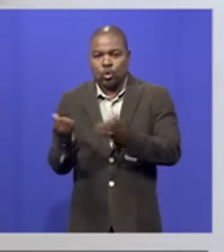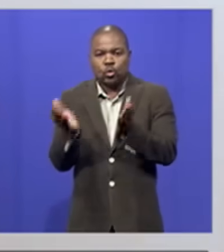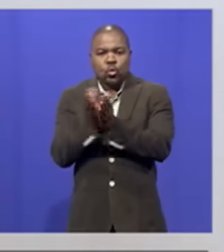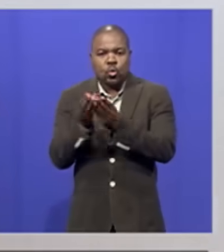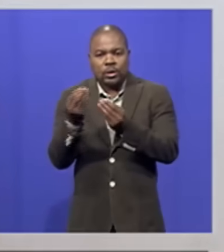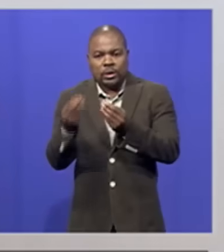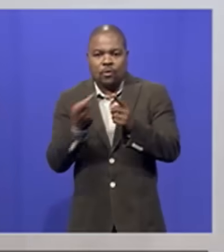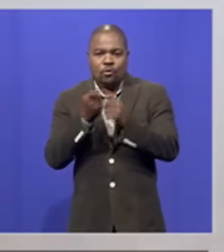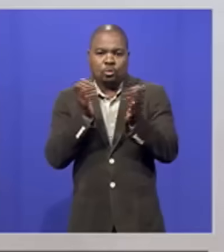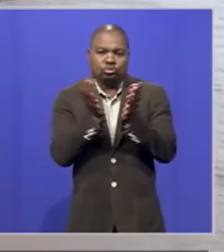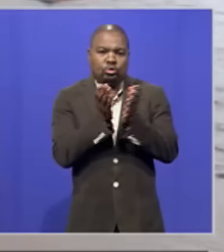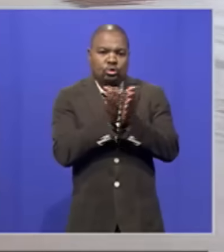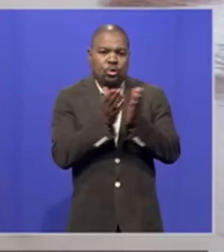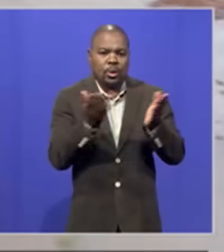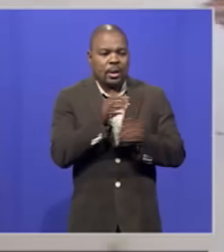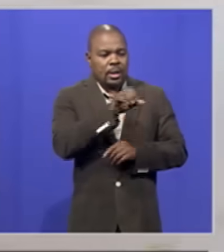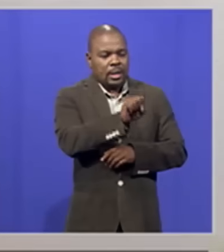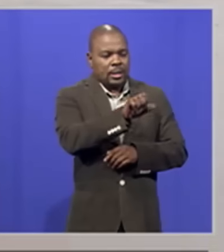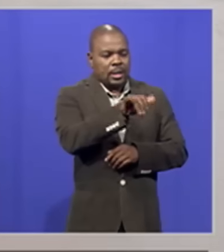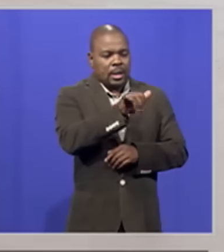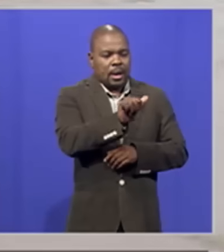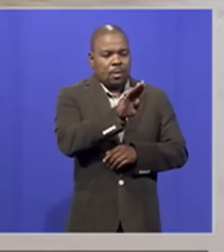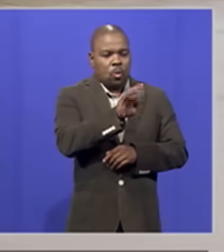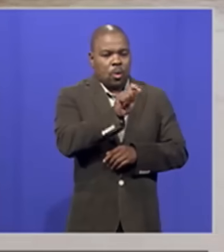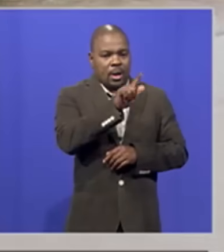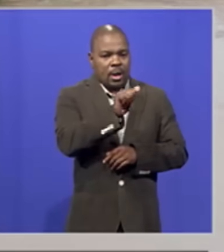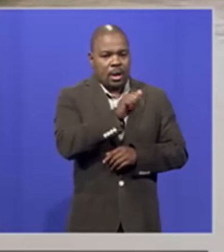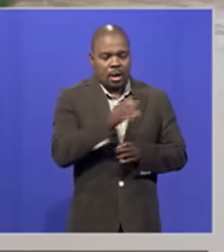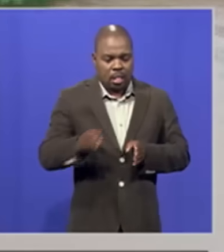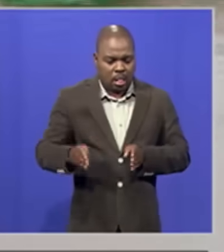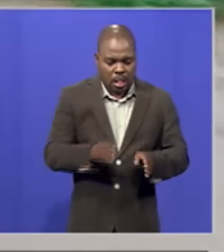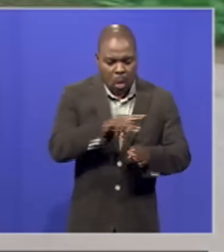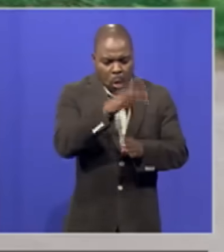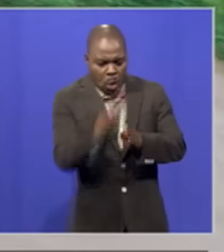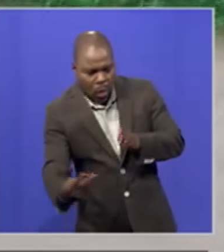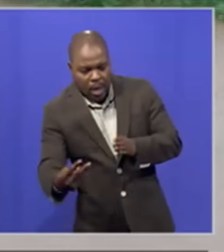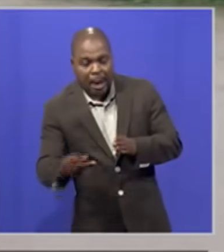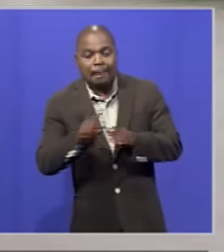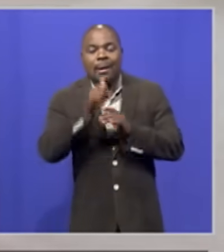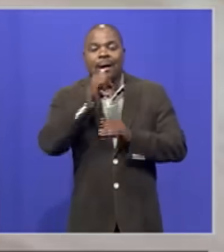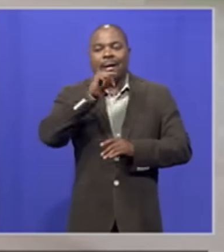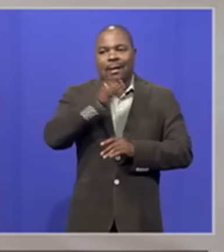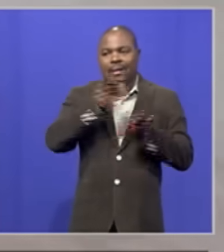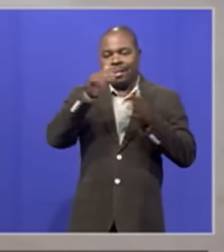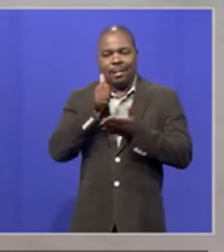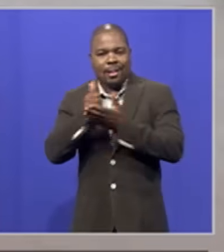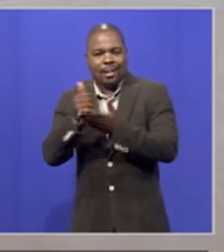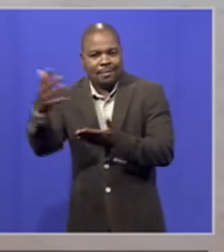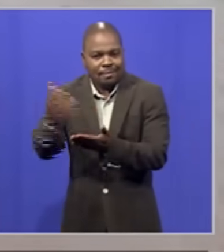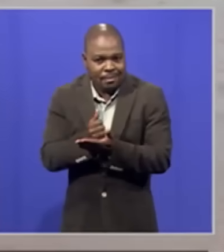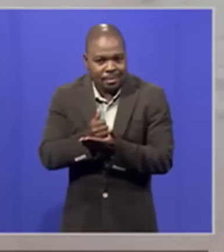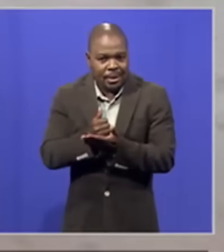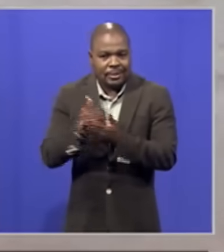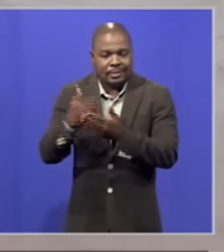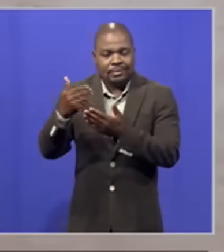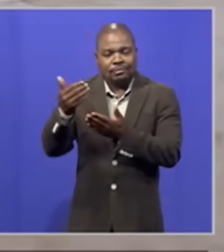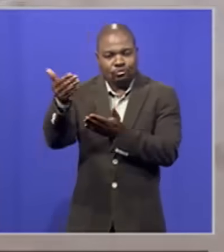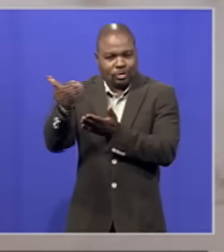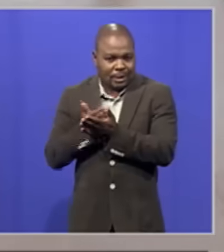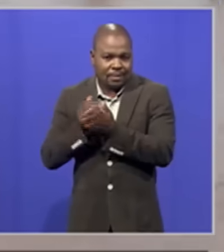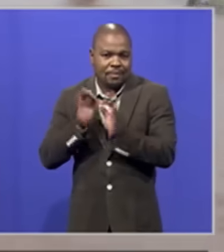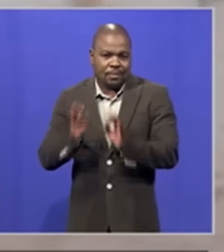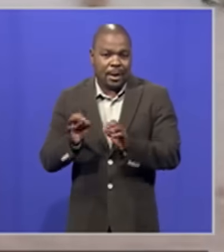a ba etswa sekolong sa se ya gotle o ile a wela ka gare ga noka ka mahlatsi o ile a kgona go hlakodiša mo le goreng o kgonne go